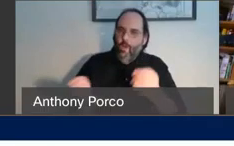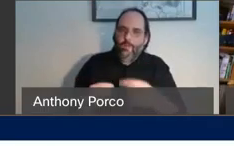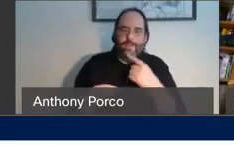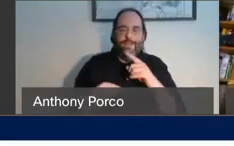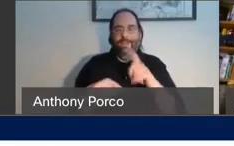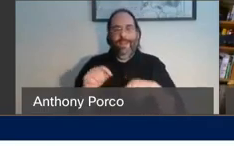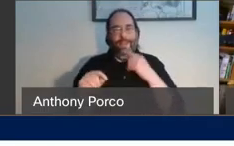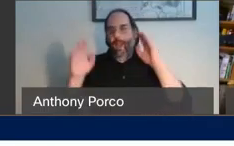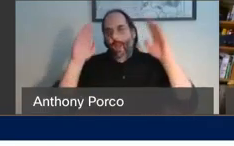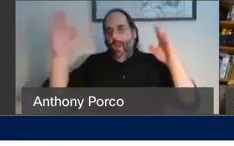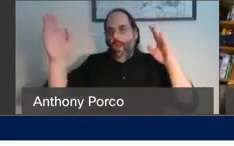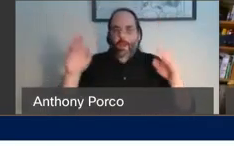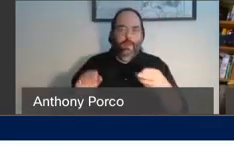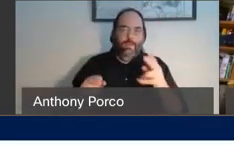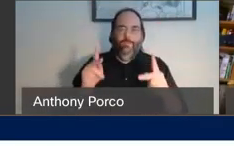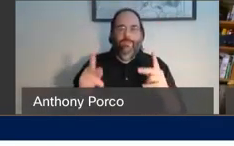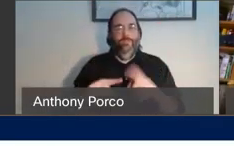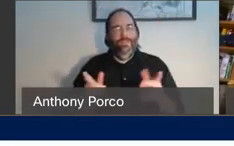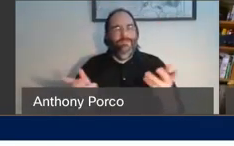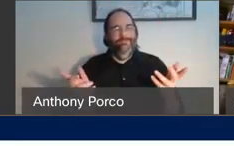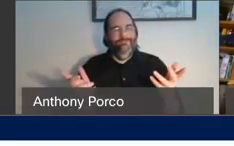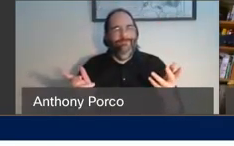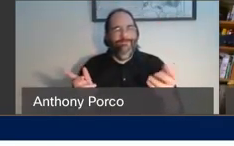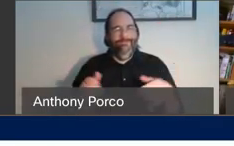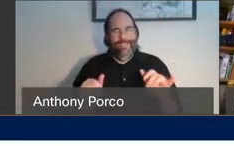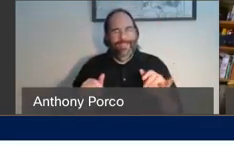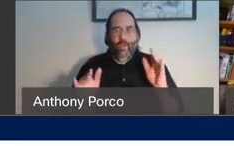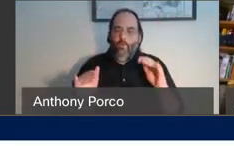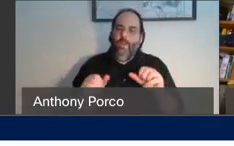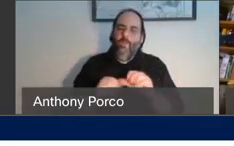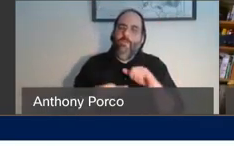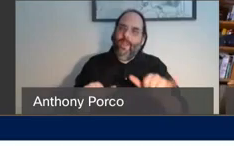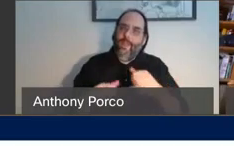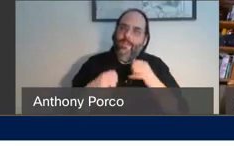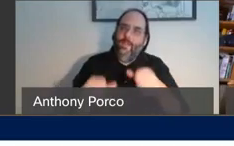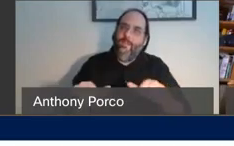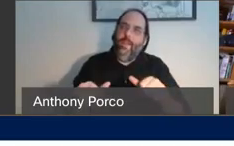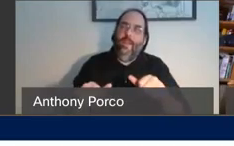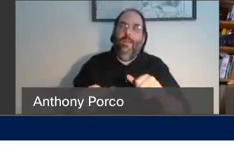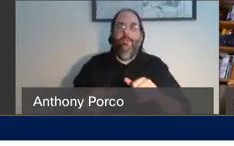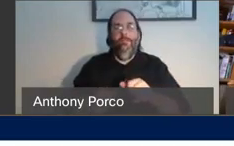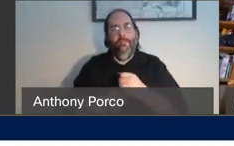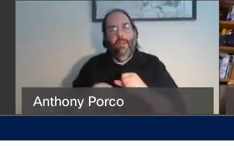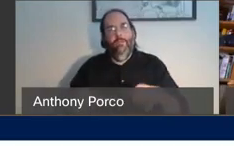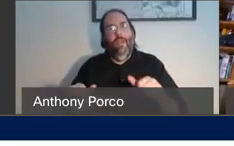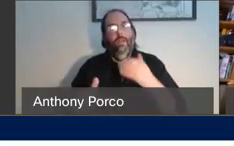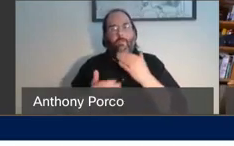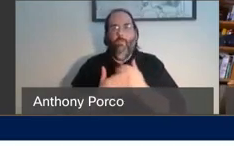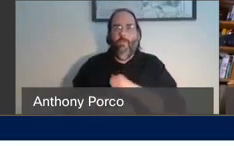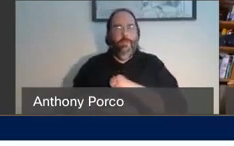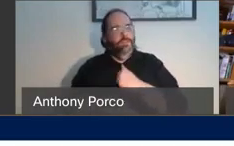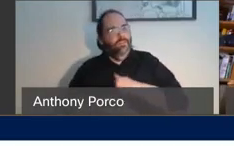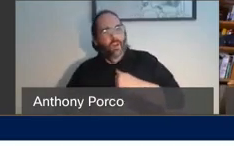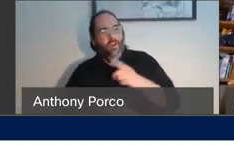So, with that, I hope everyone is remaining healthy and safe and in good spirits. Sorry,